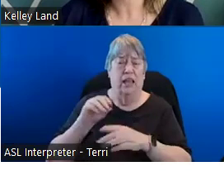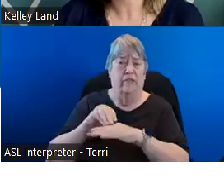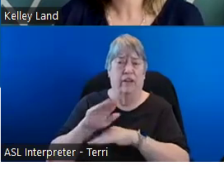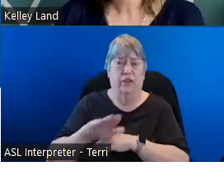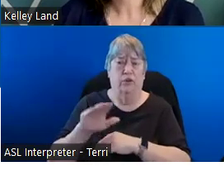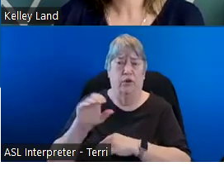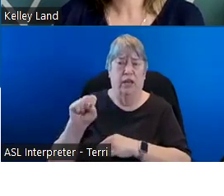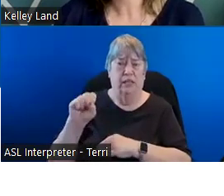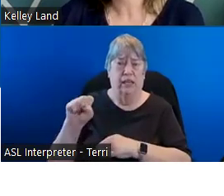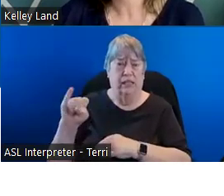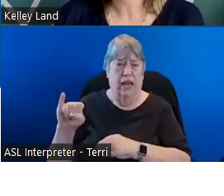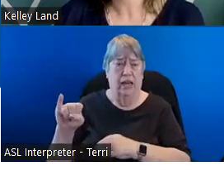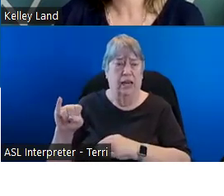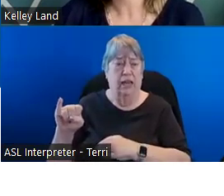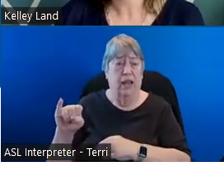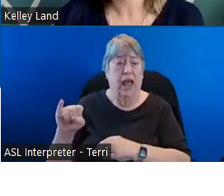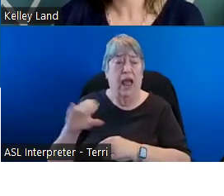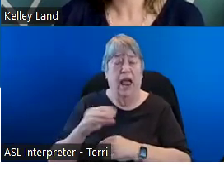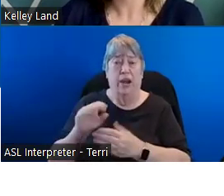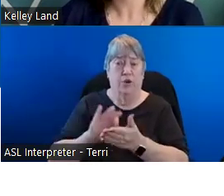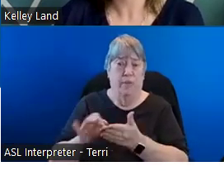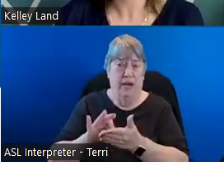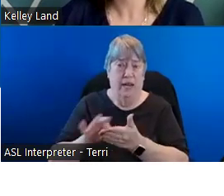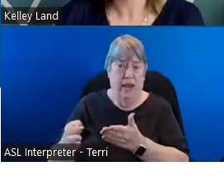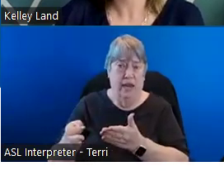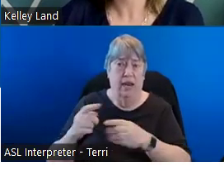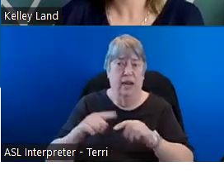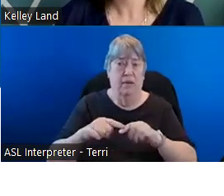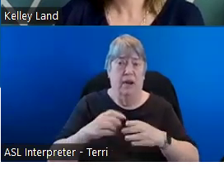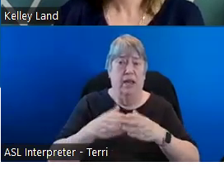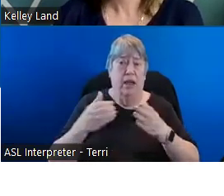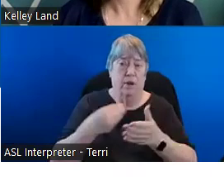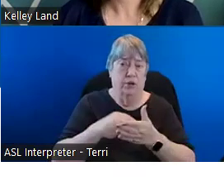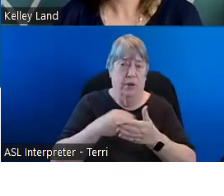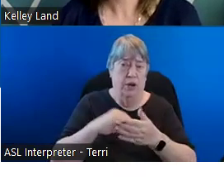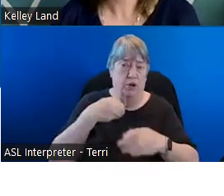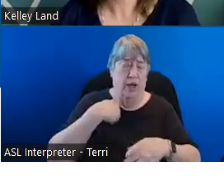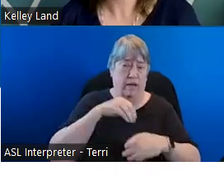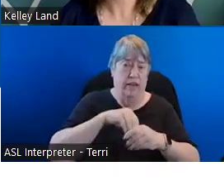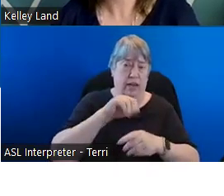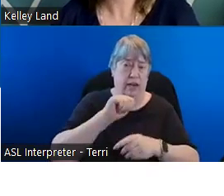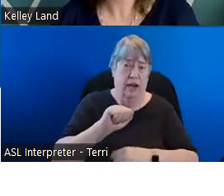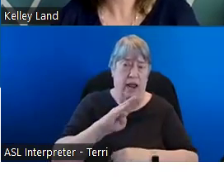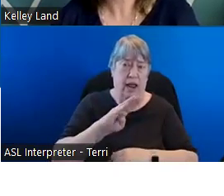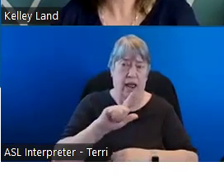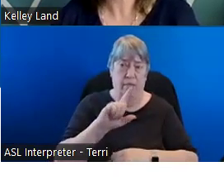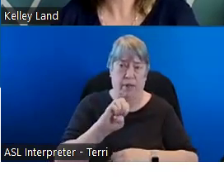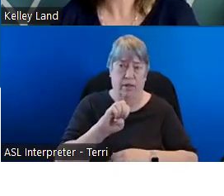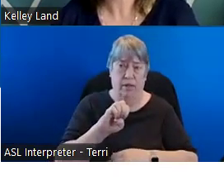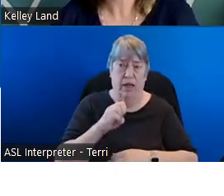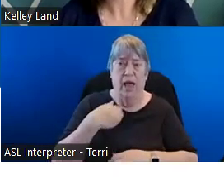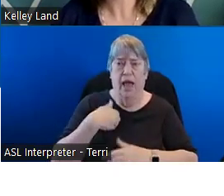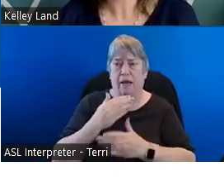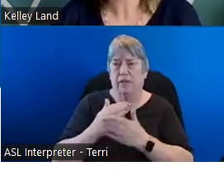affected based on the amount of money that you have in an ABLE account. There are a little nuanced differences